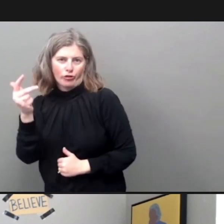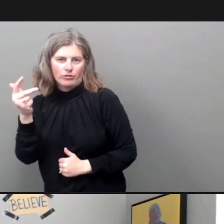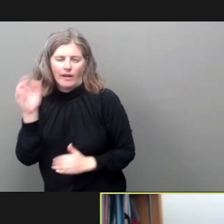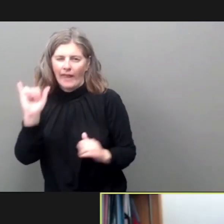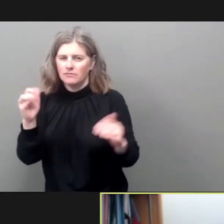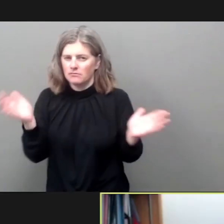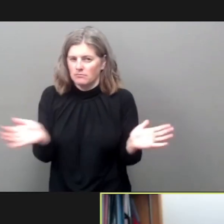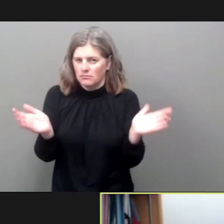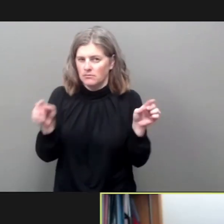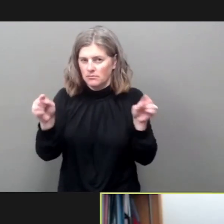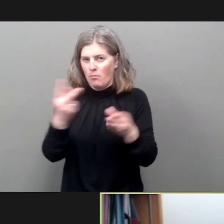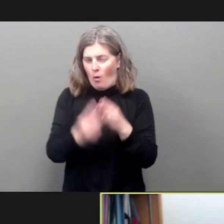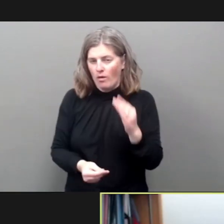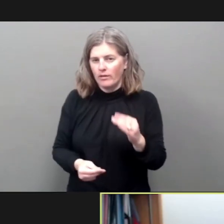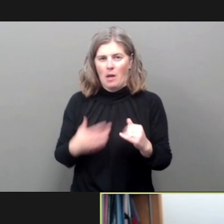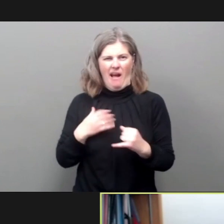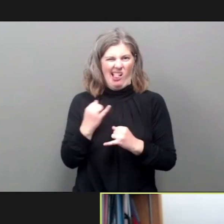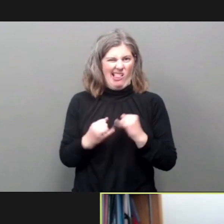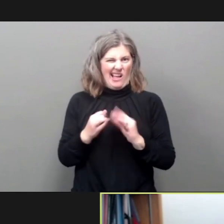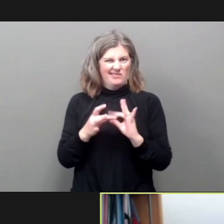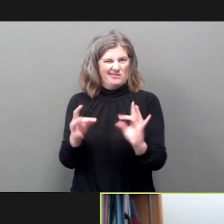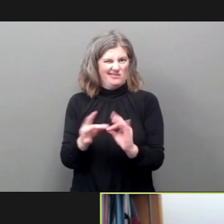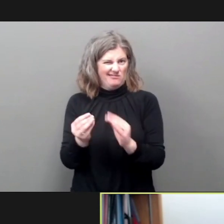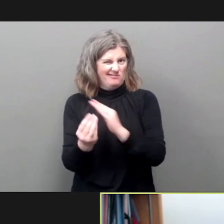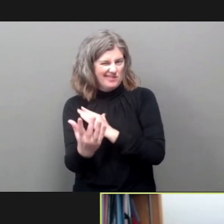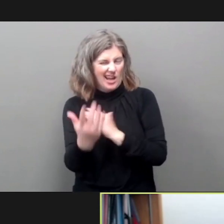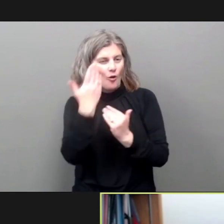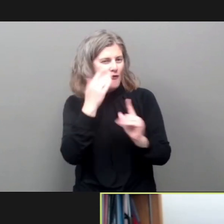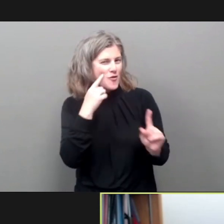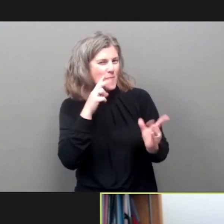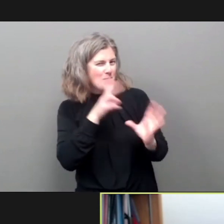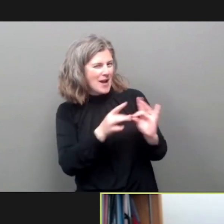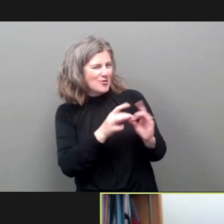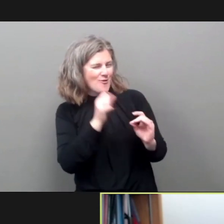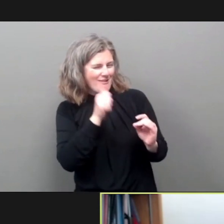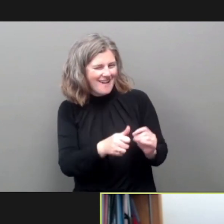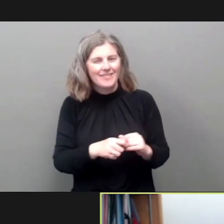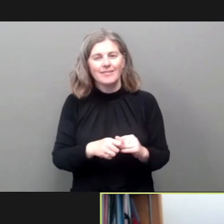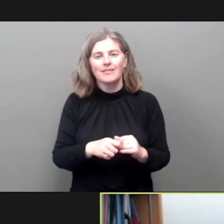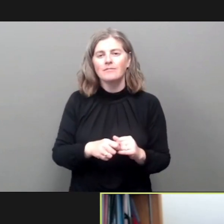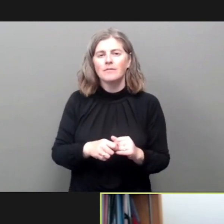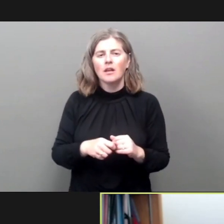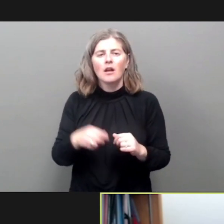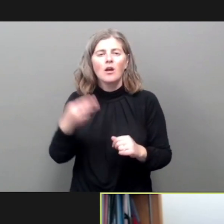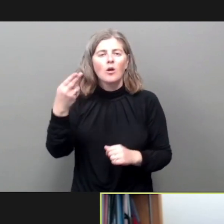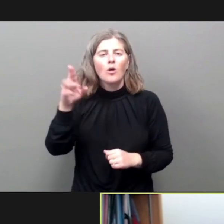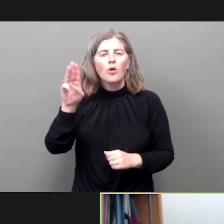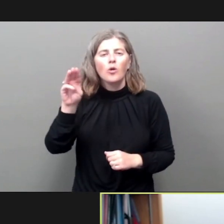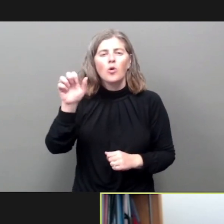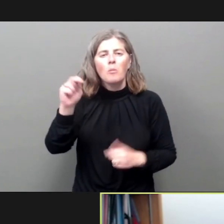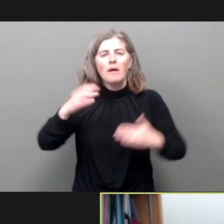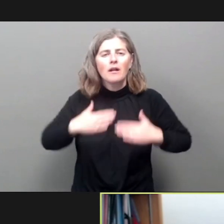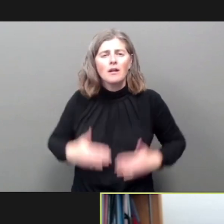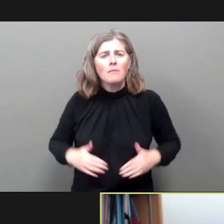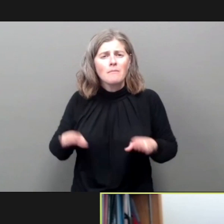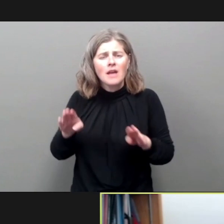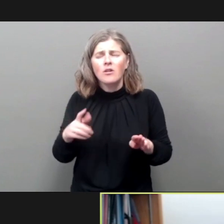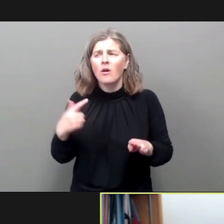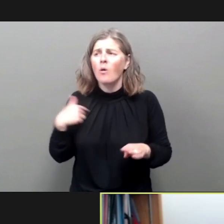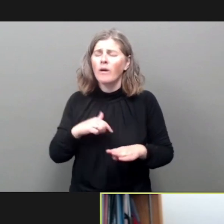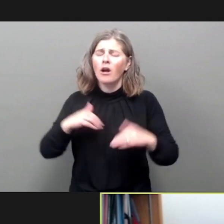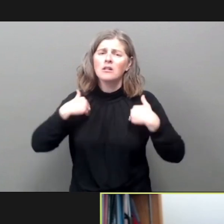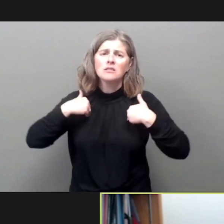then just the last thing, I don't know if you mentioned or not, Secretary Scrace, and I would say human behavior. We are tired. We're tired